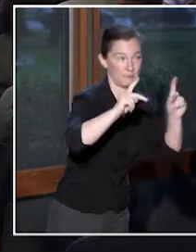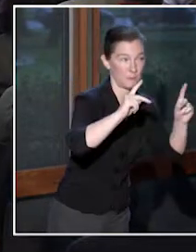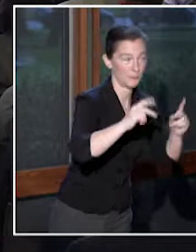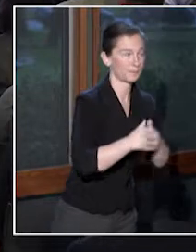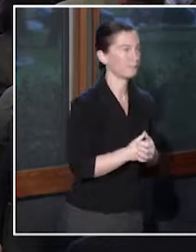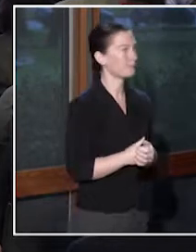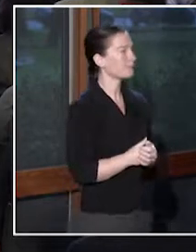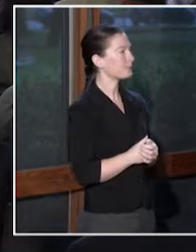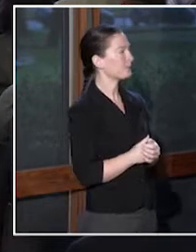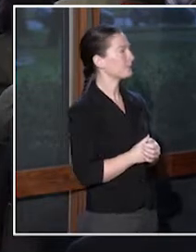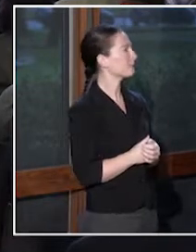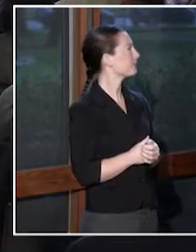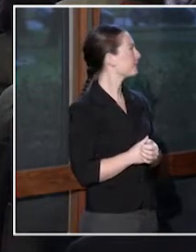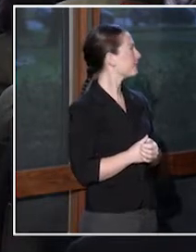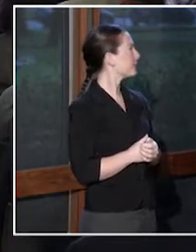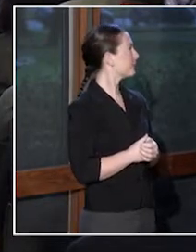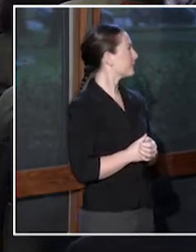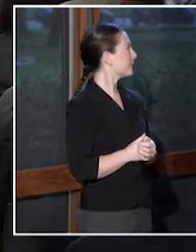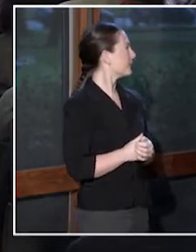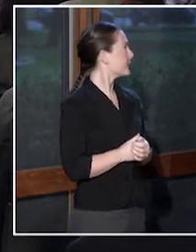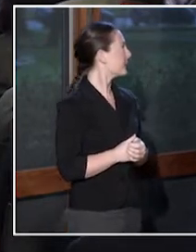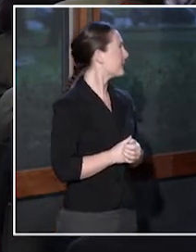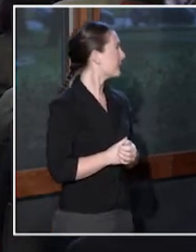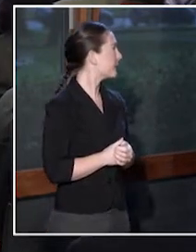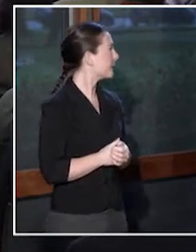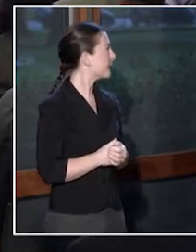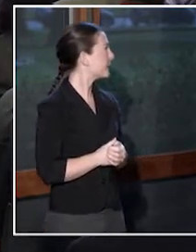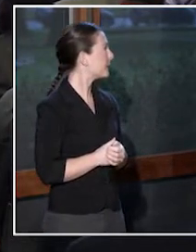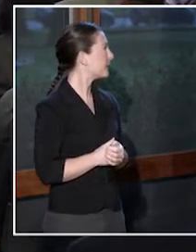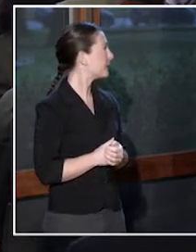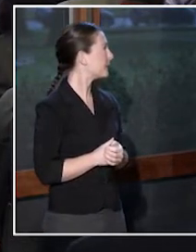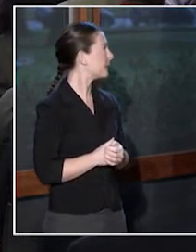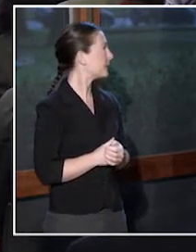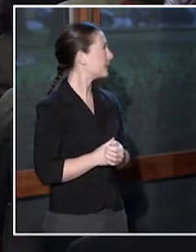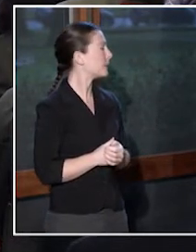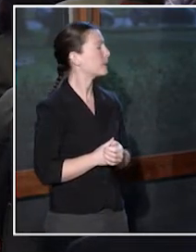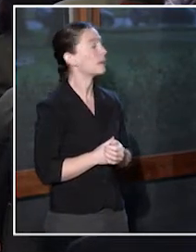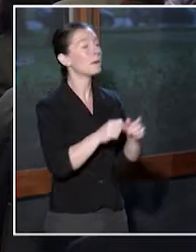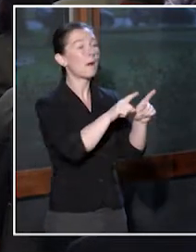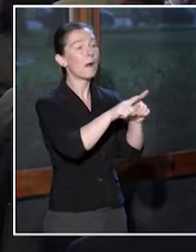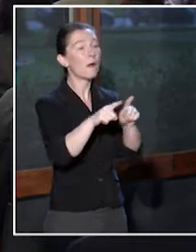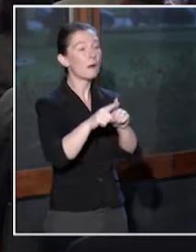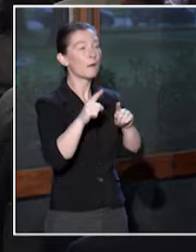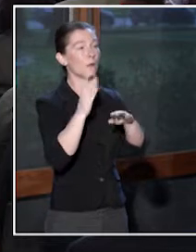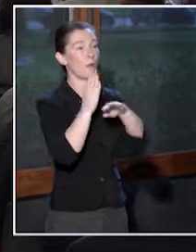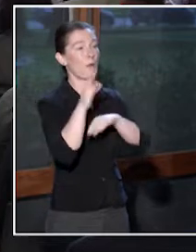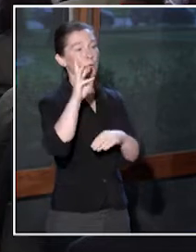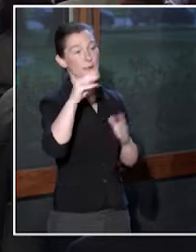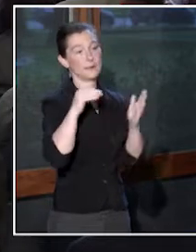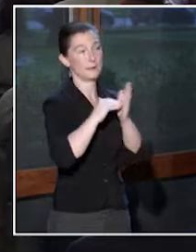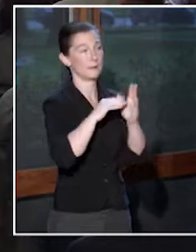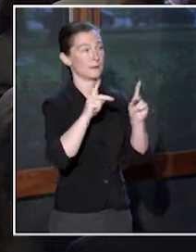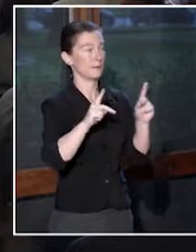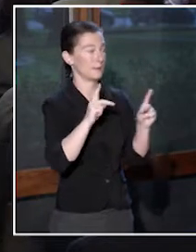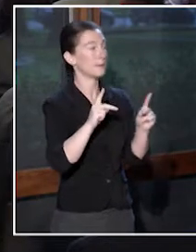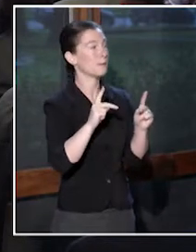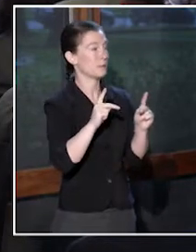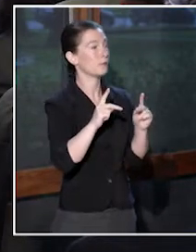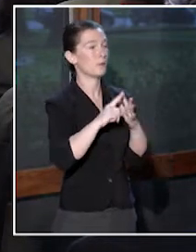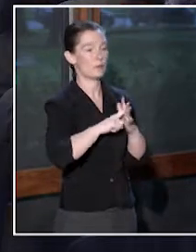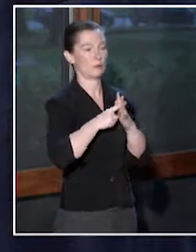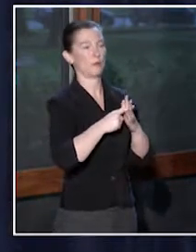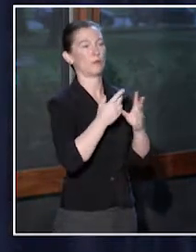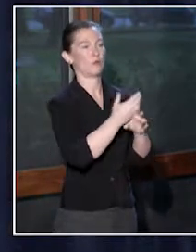more than 6,000 people started receiving prevention services last